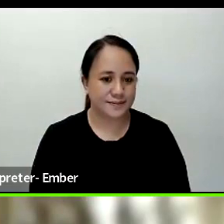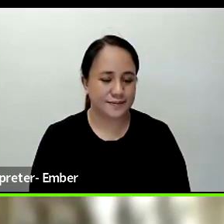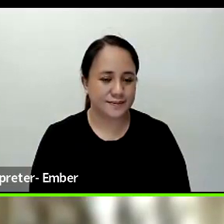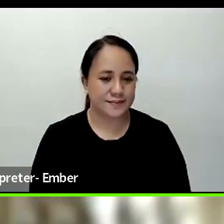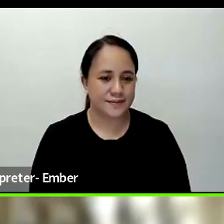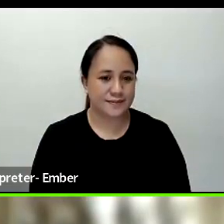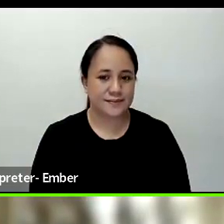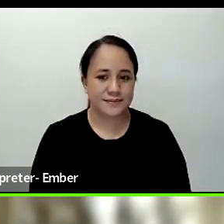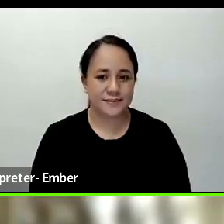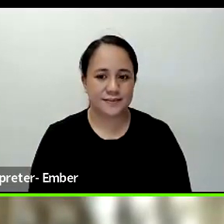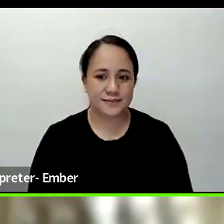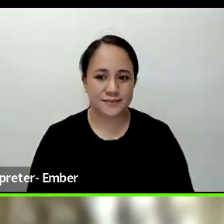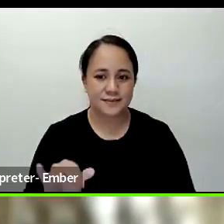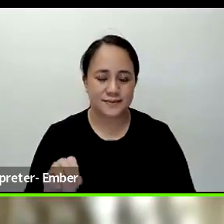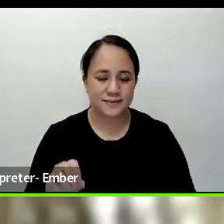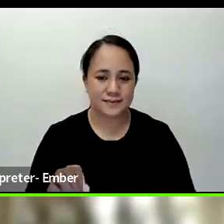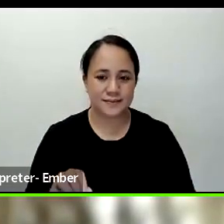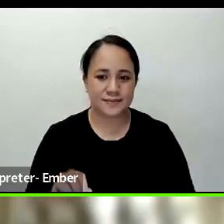Miko?